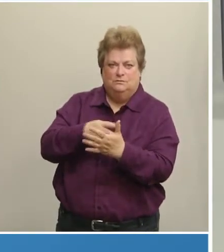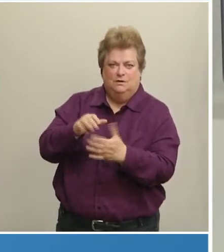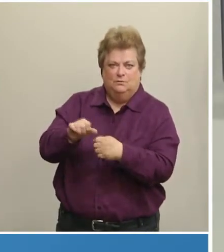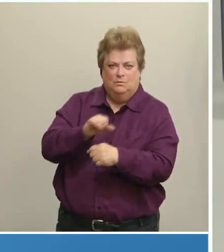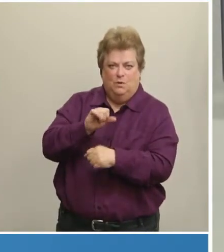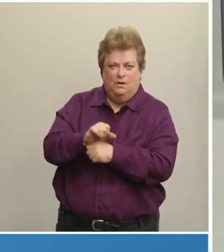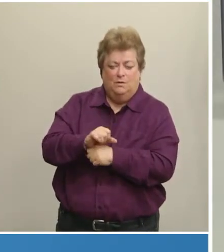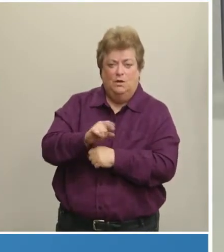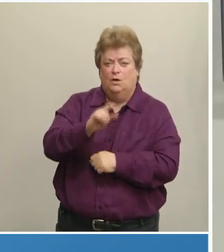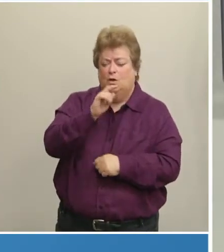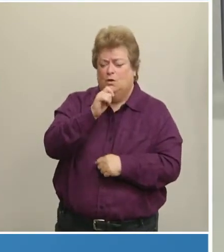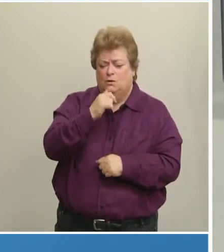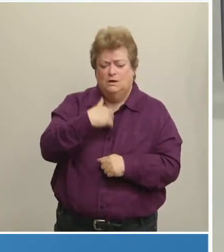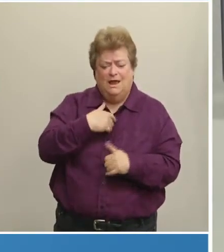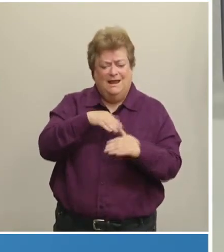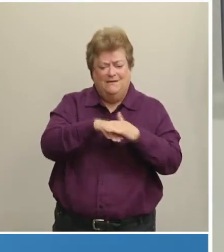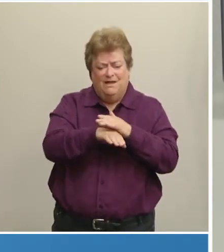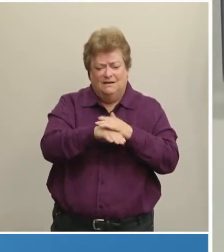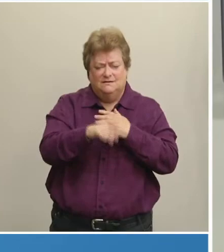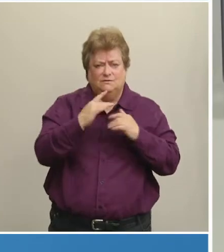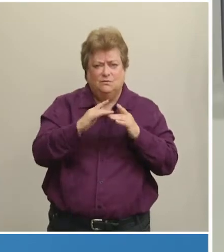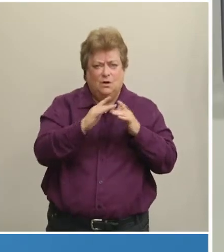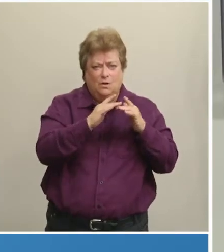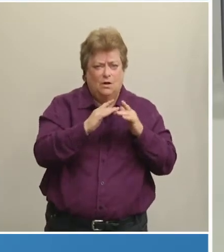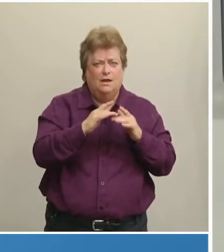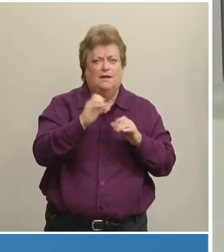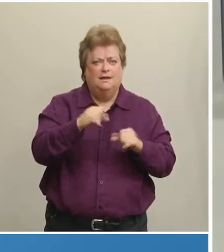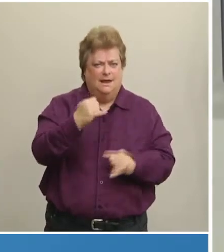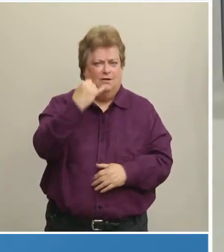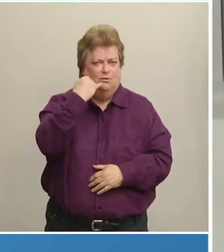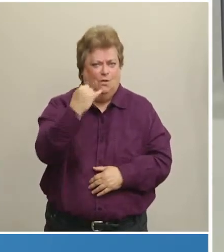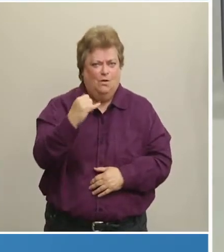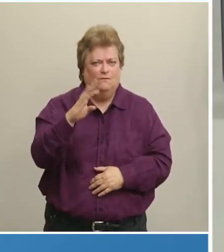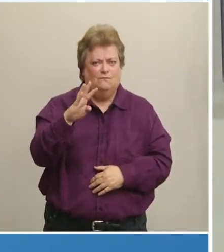an online access or need assistance can call us at